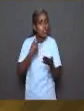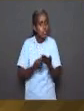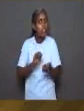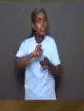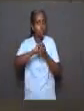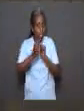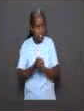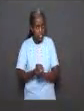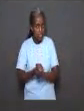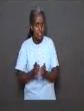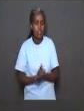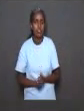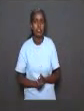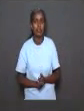inverses?